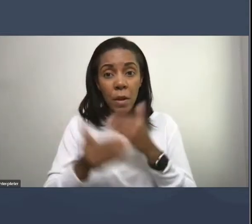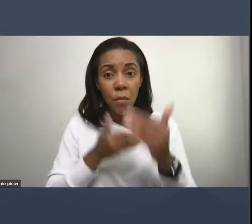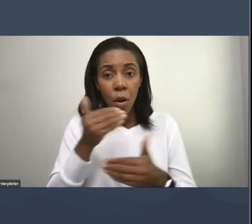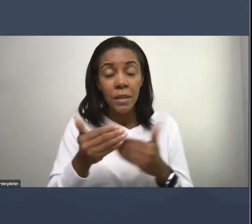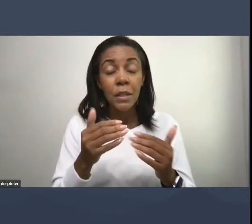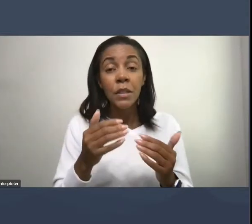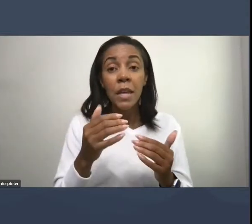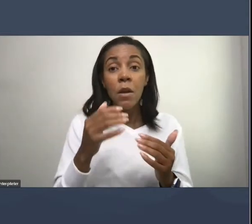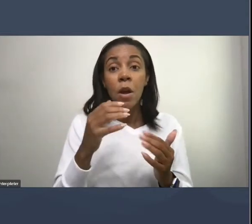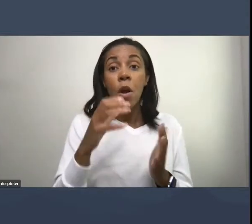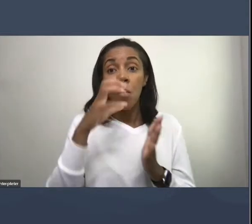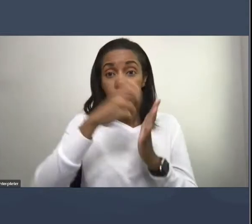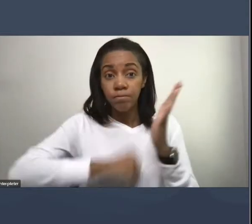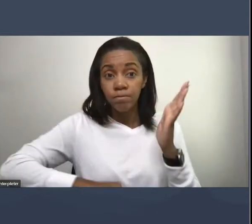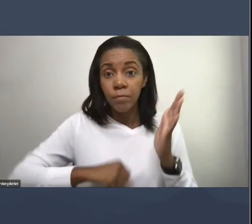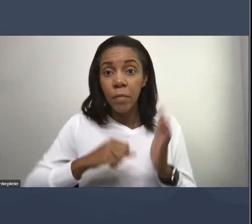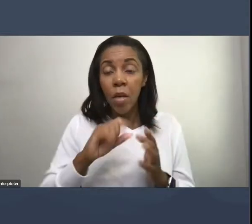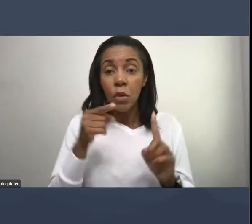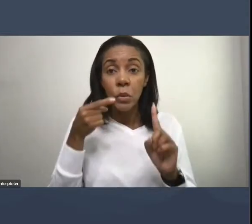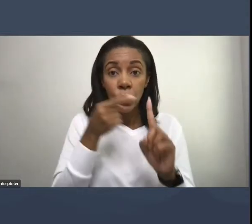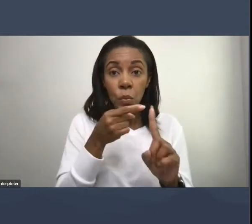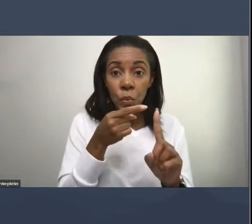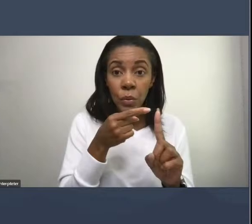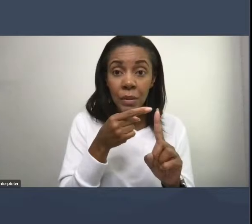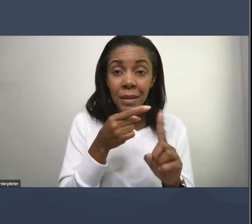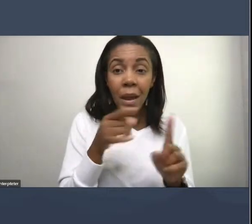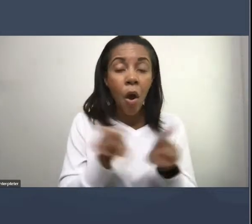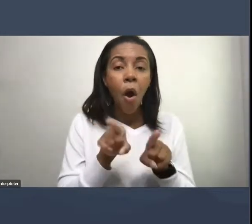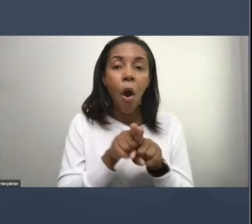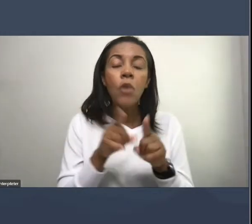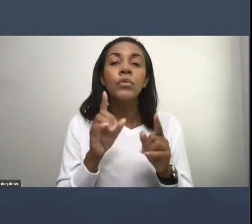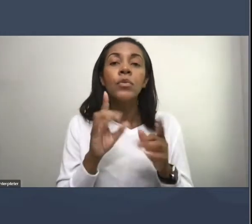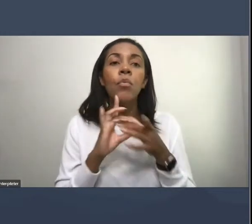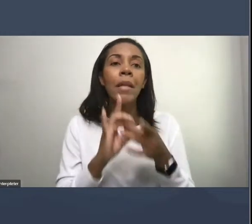source, and then also dealing with groundwater